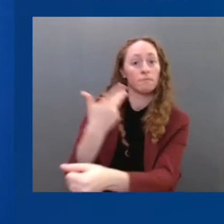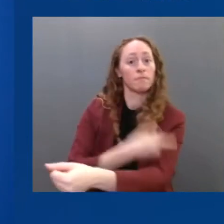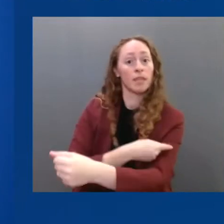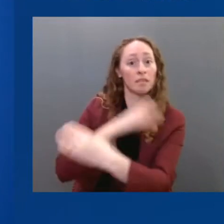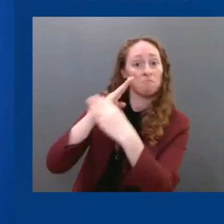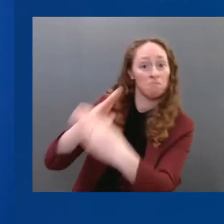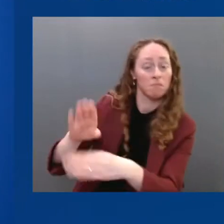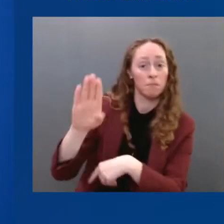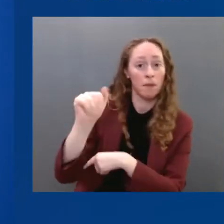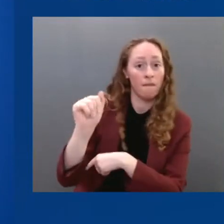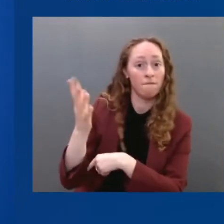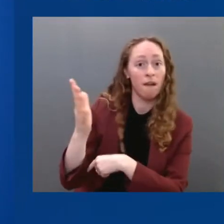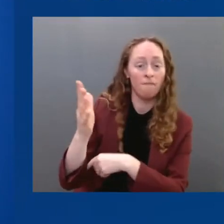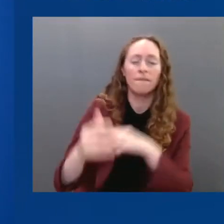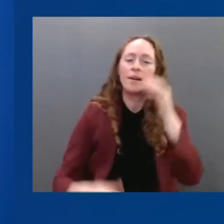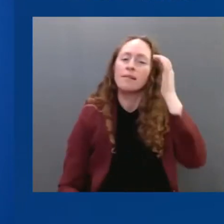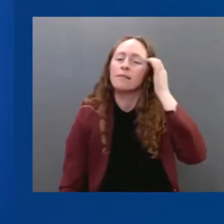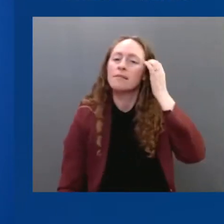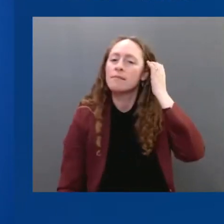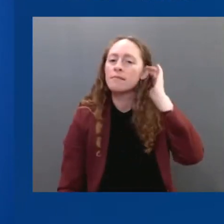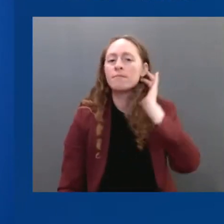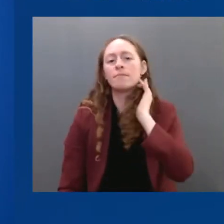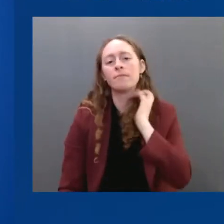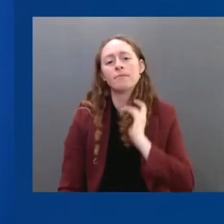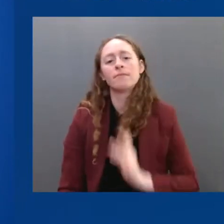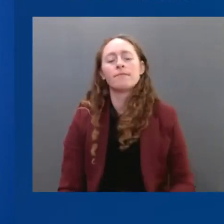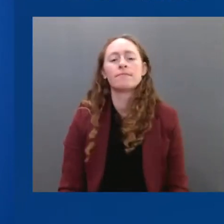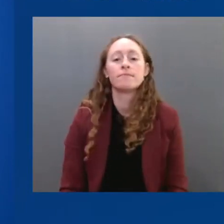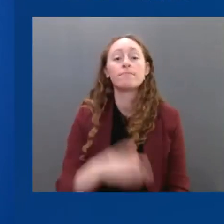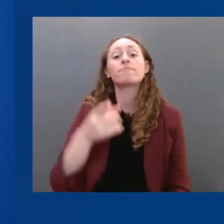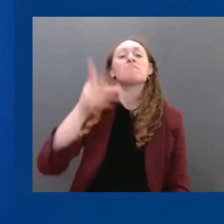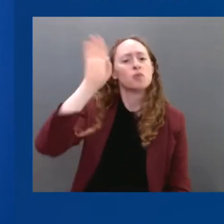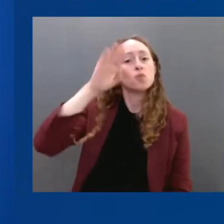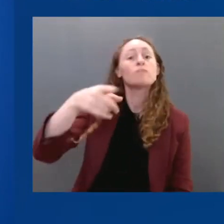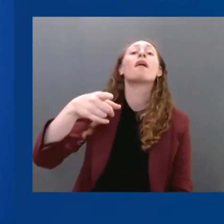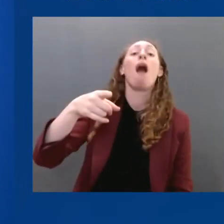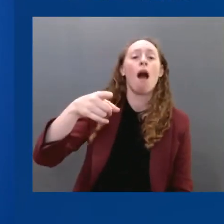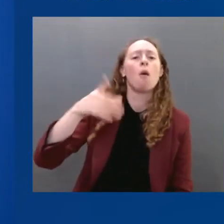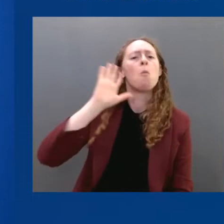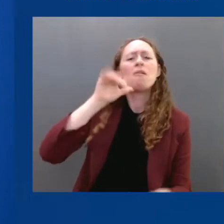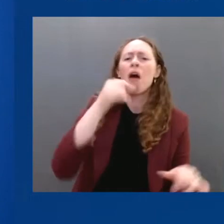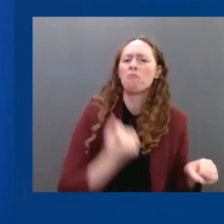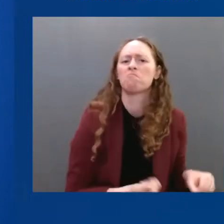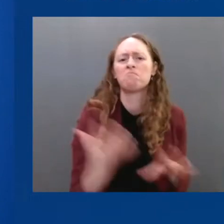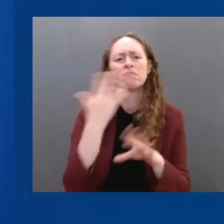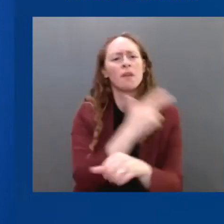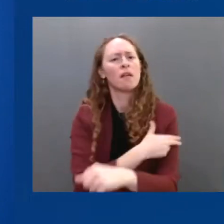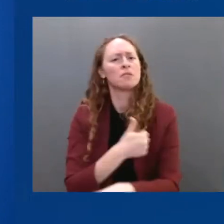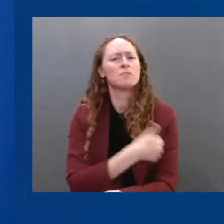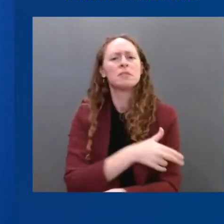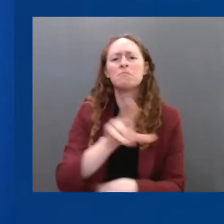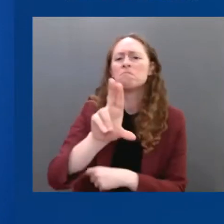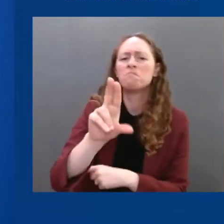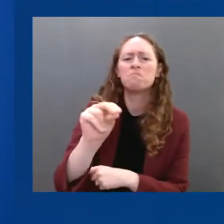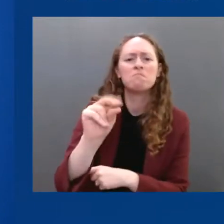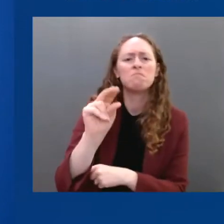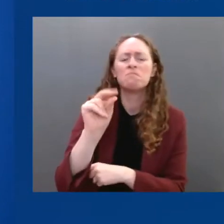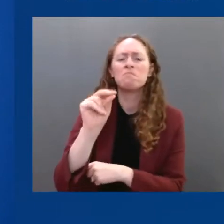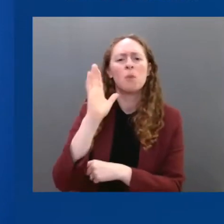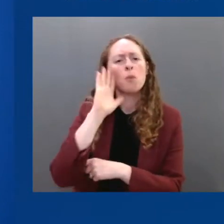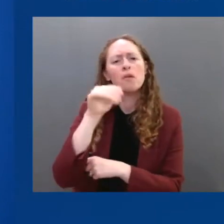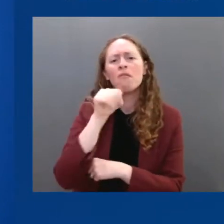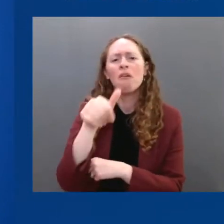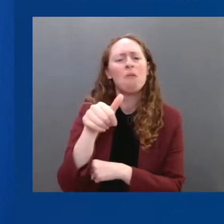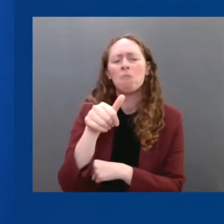for other Omicron sublineages, and likely also for BA4 and 5. So staying up to date on